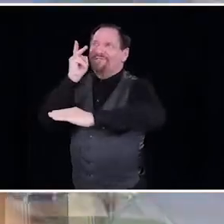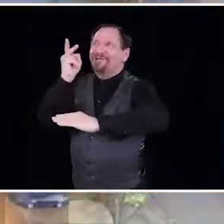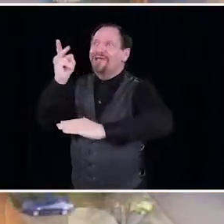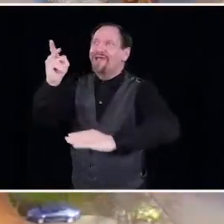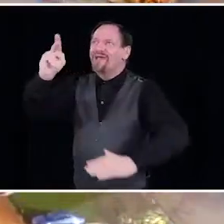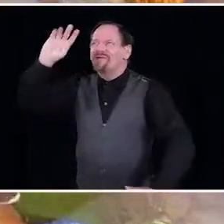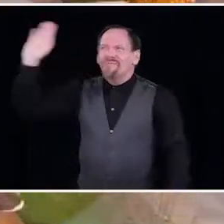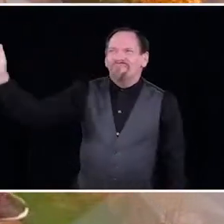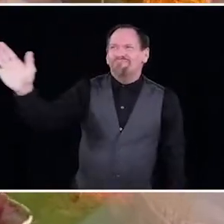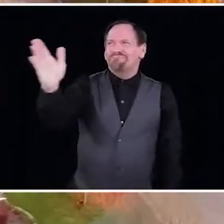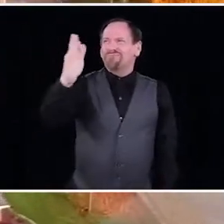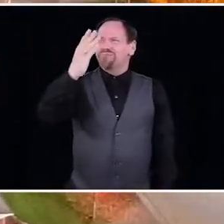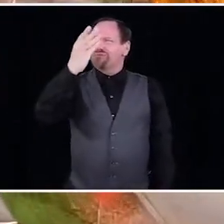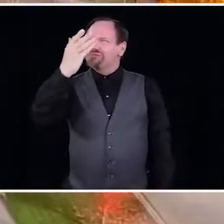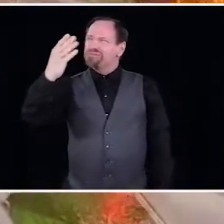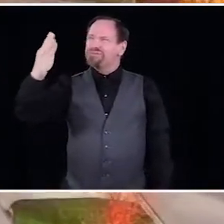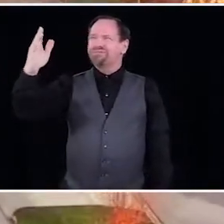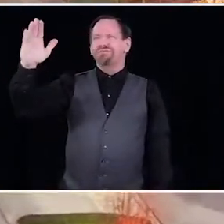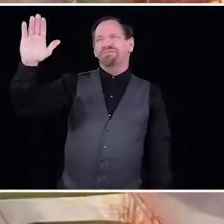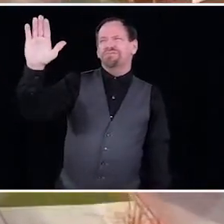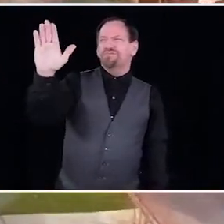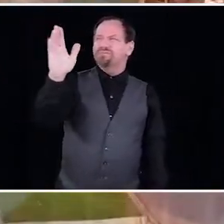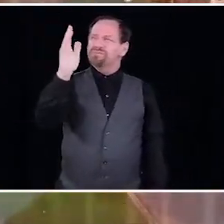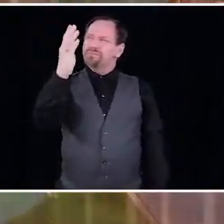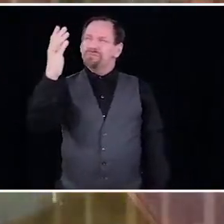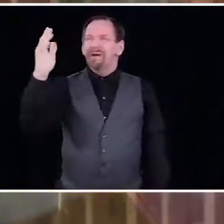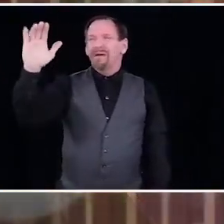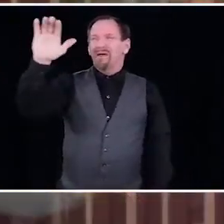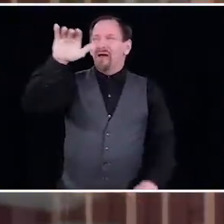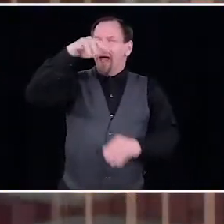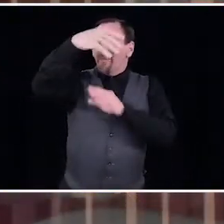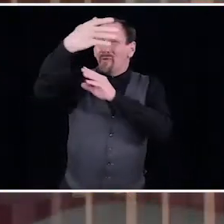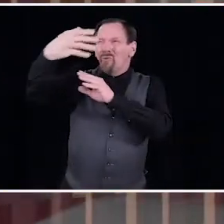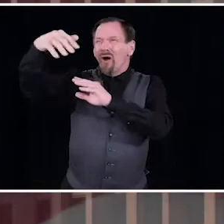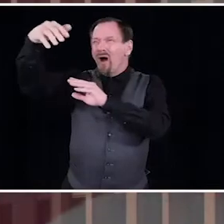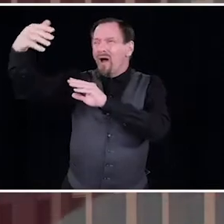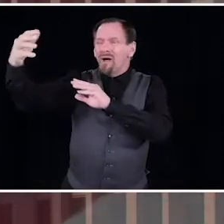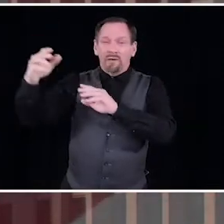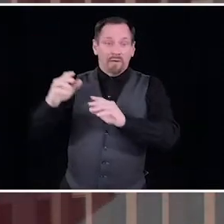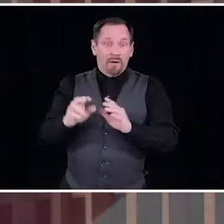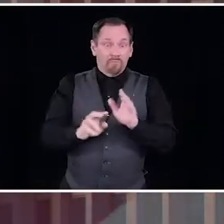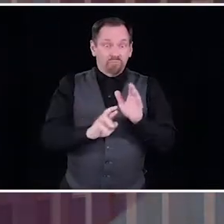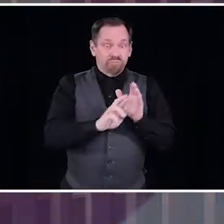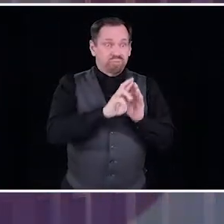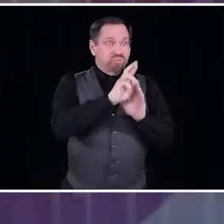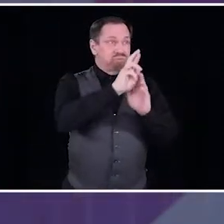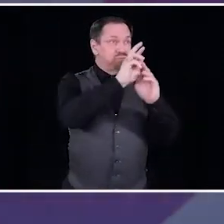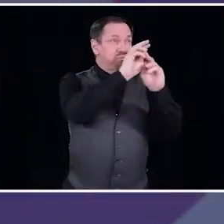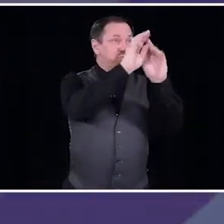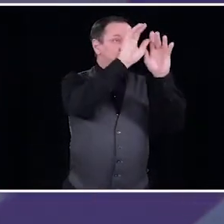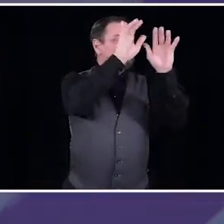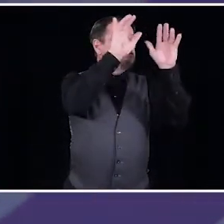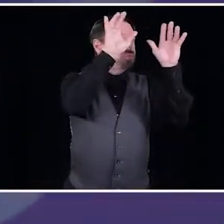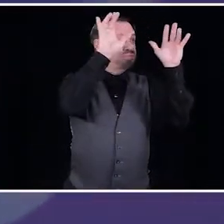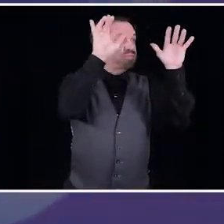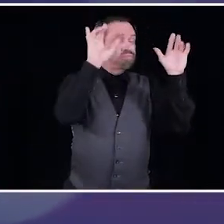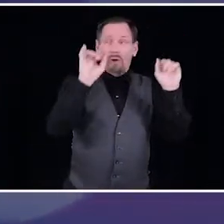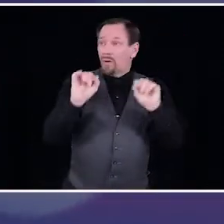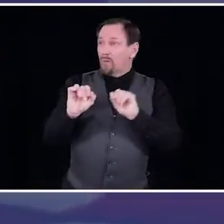watched were so gallantly streaming, and the rockets